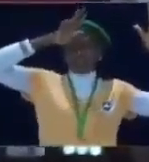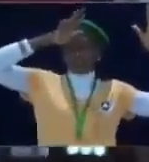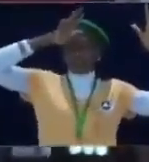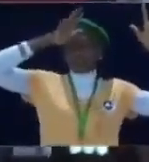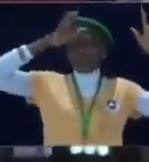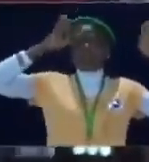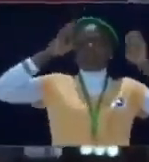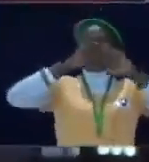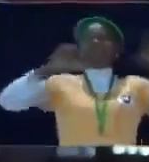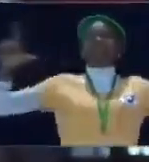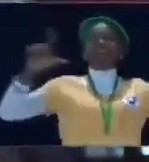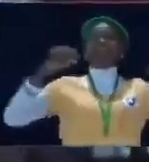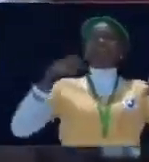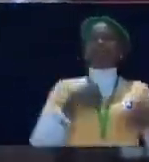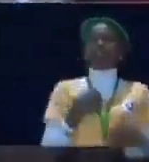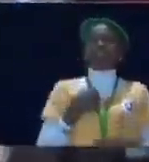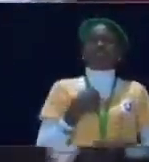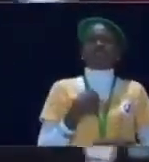enlarge me